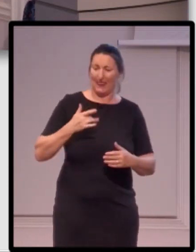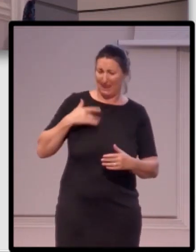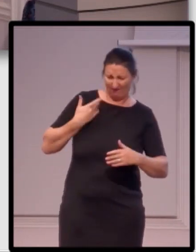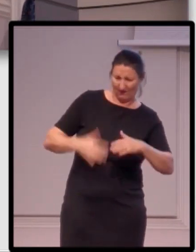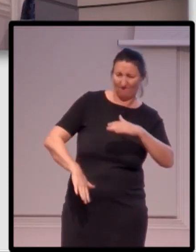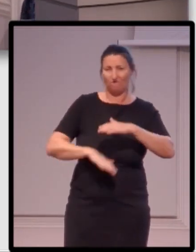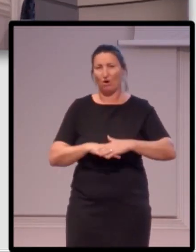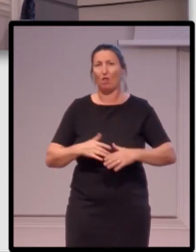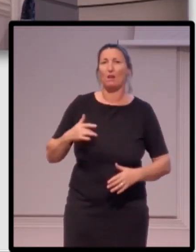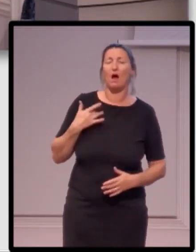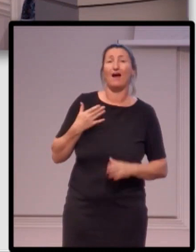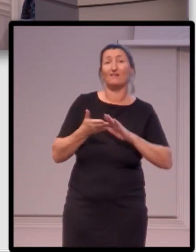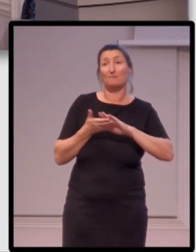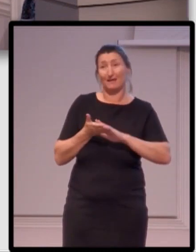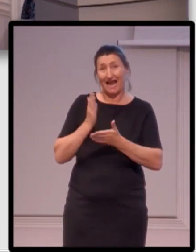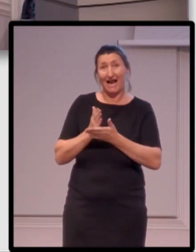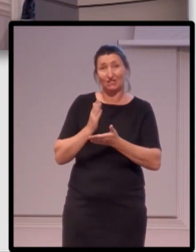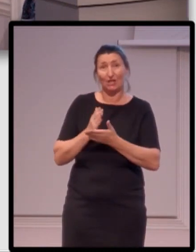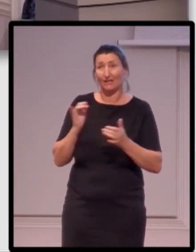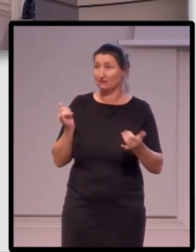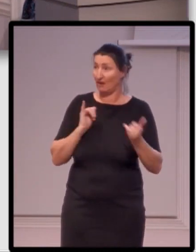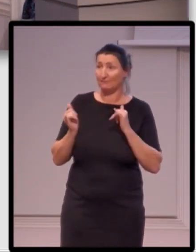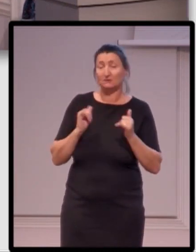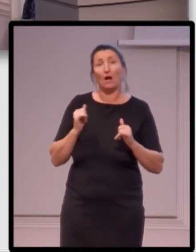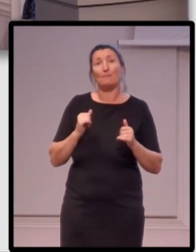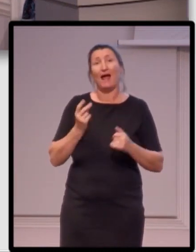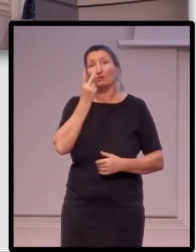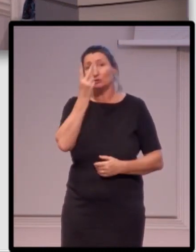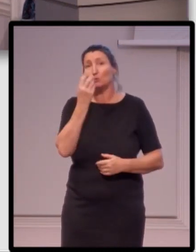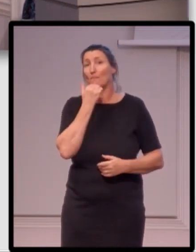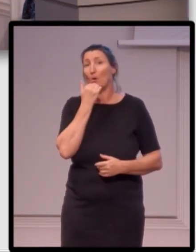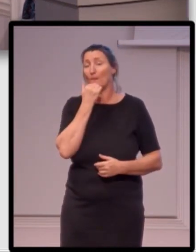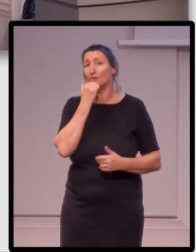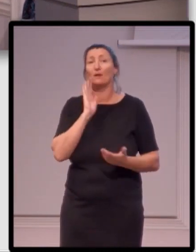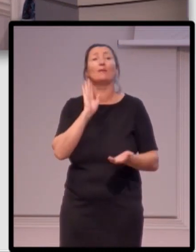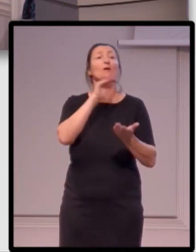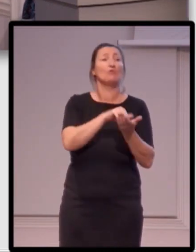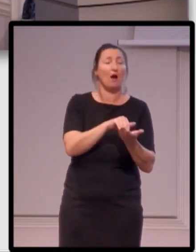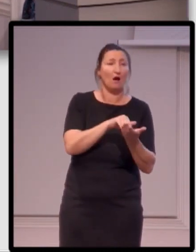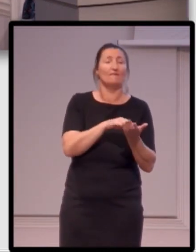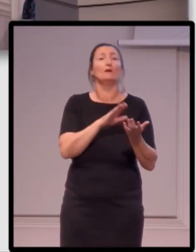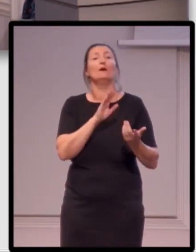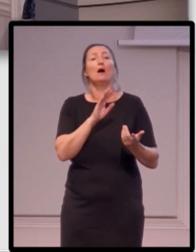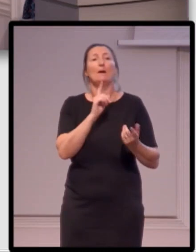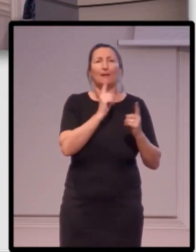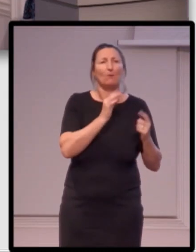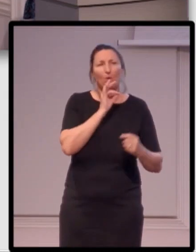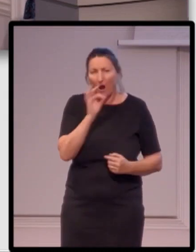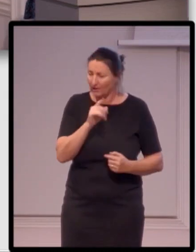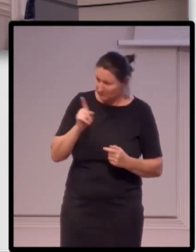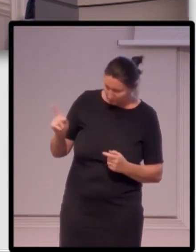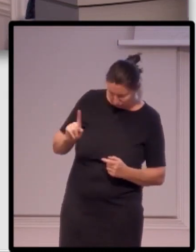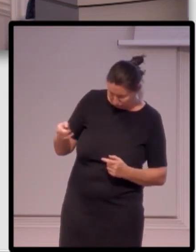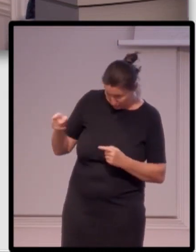people, they've said that means that actually they have double appointments, they have communication aids, they have communication maps, they have people that ask them which is the way